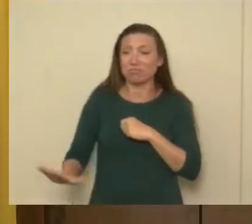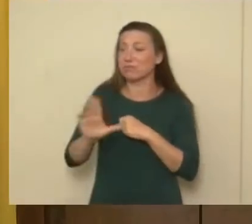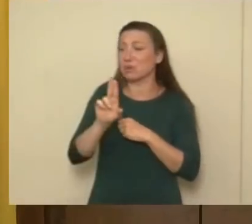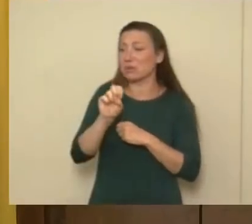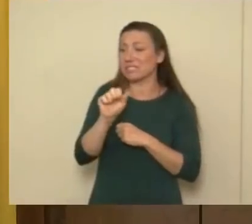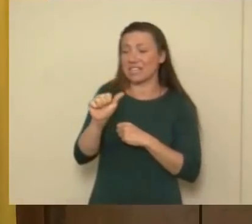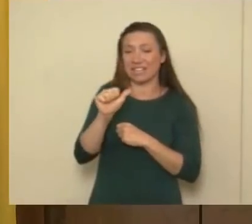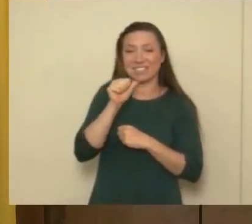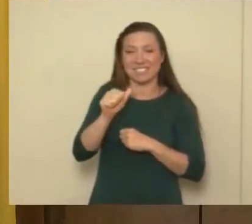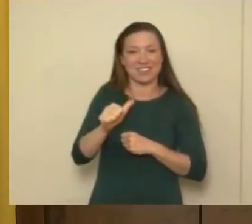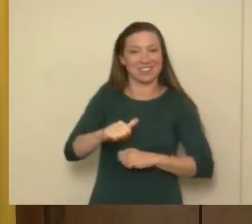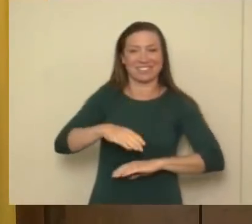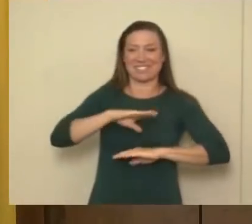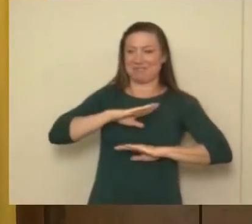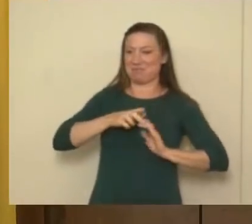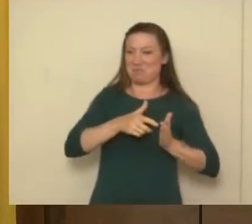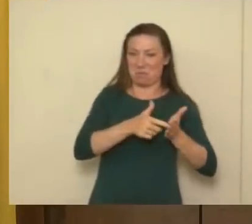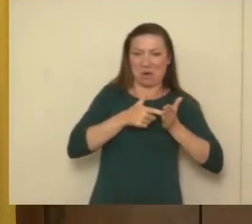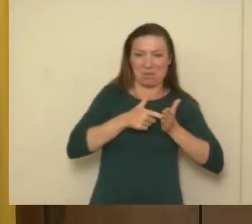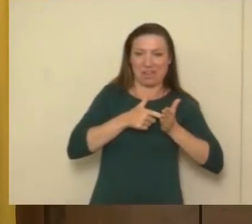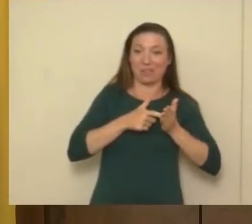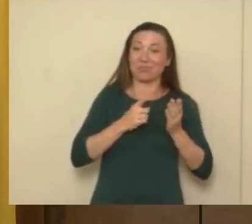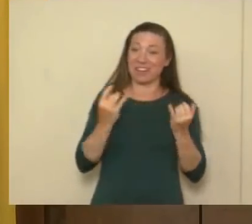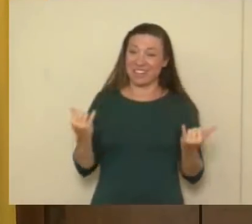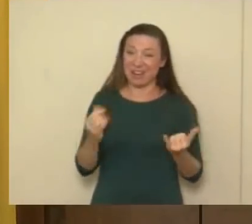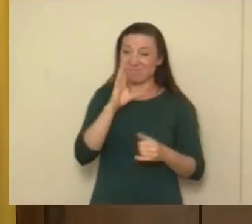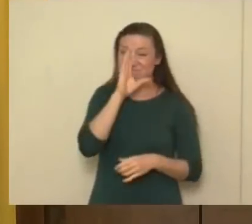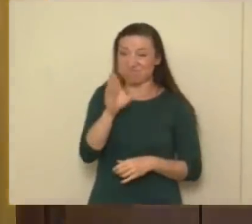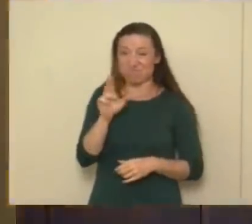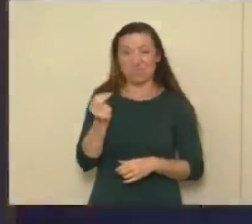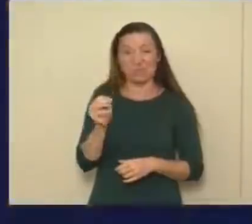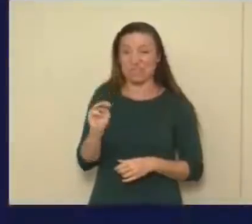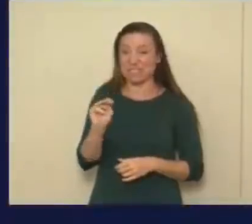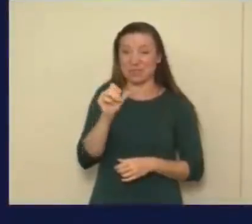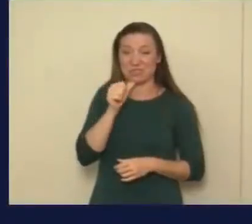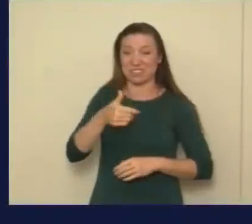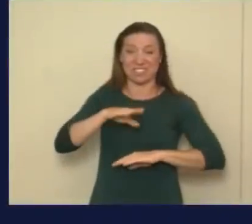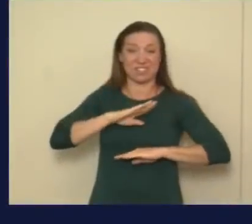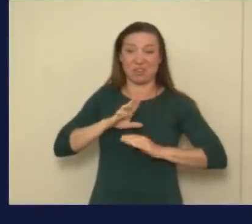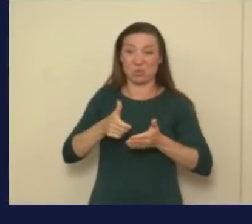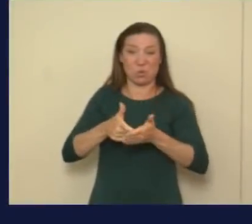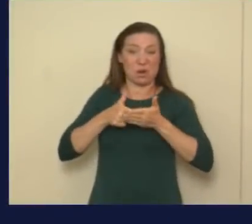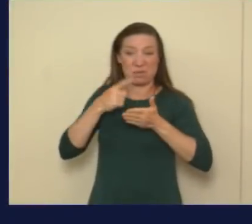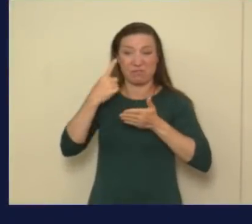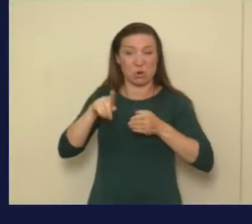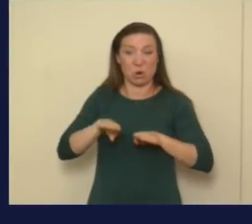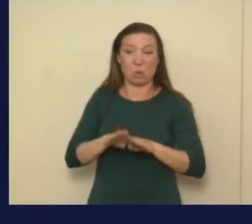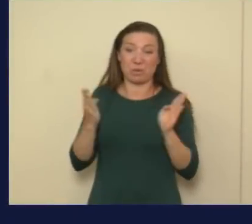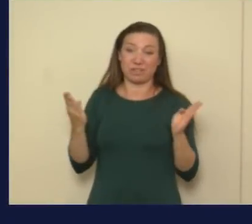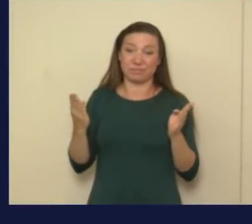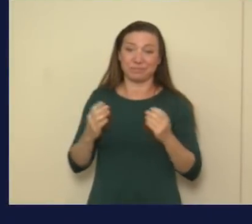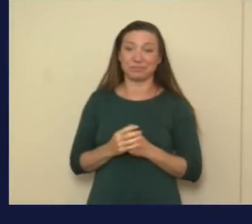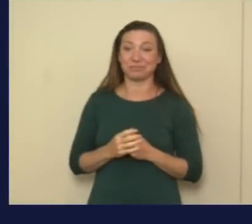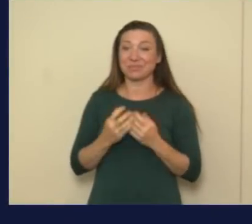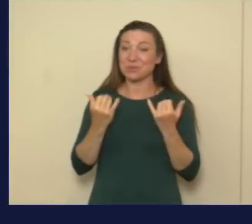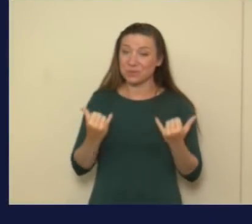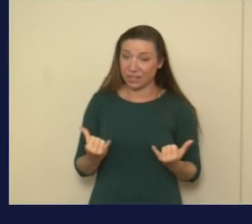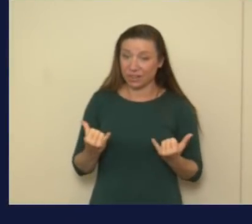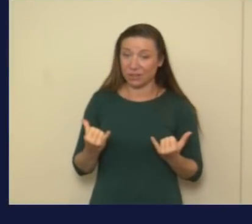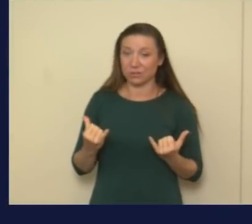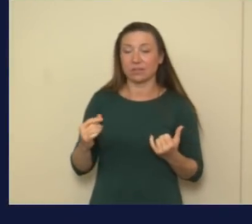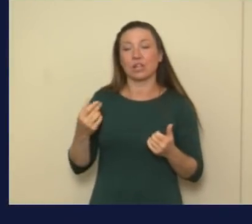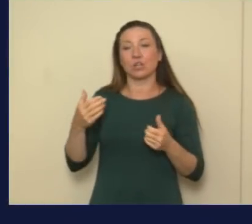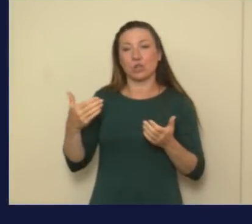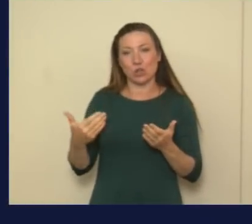New Mexico is not meeting that criteria. So let's go to the first slide. So we have a new public health order.